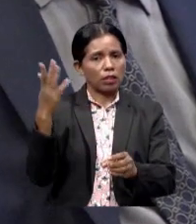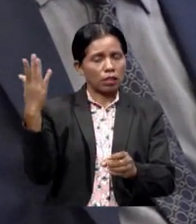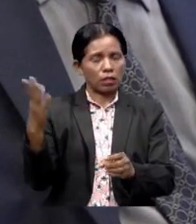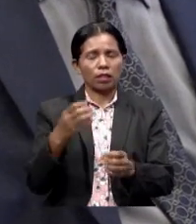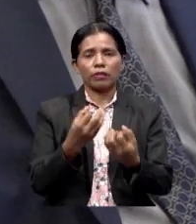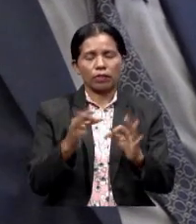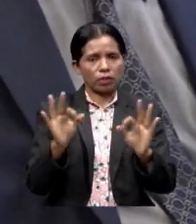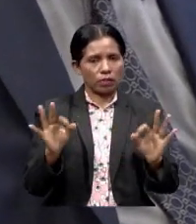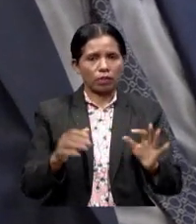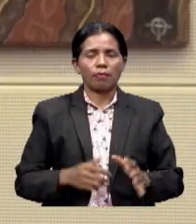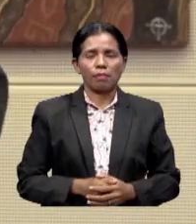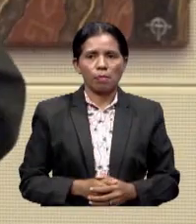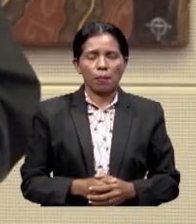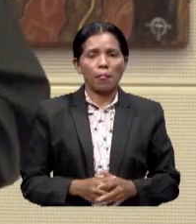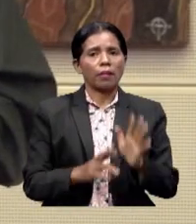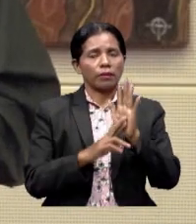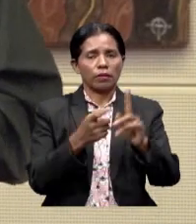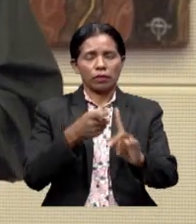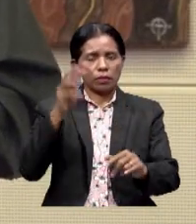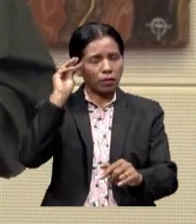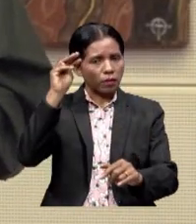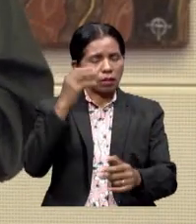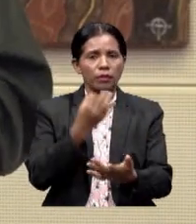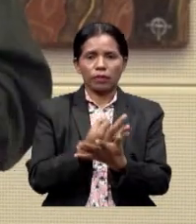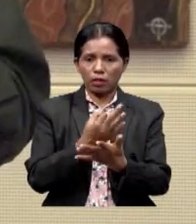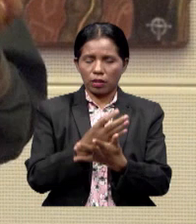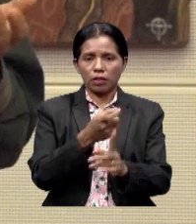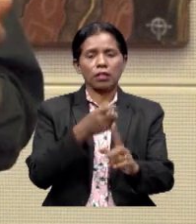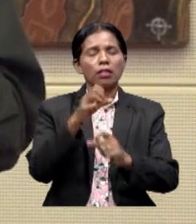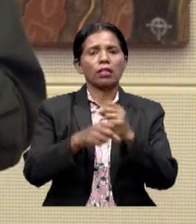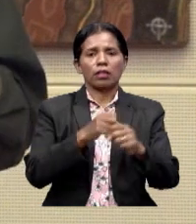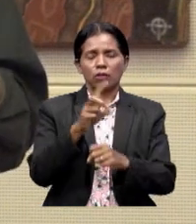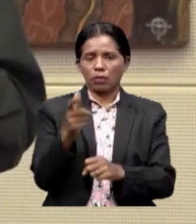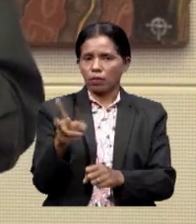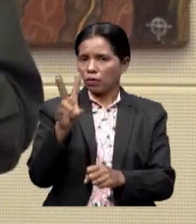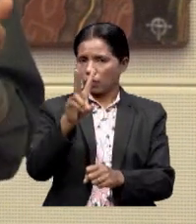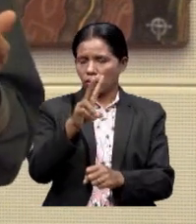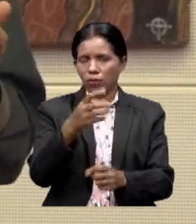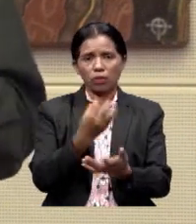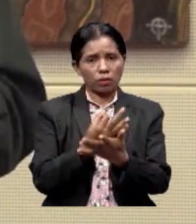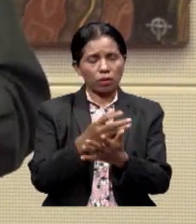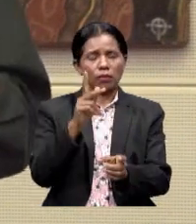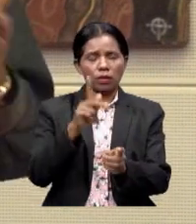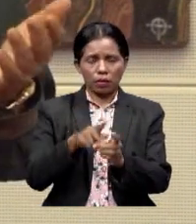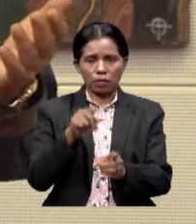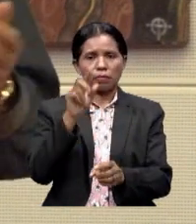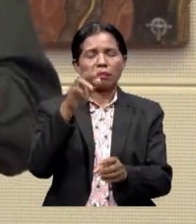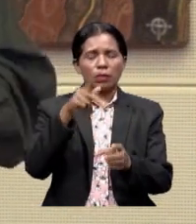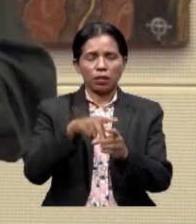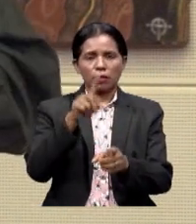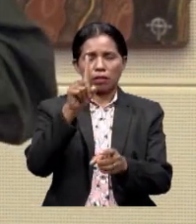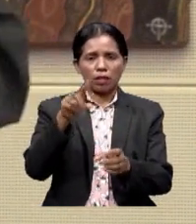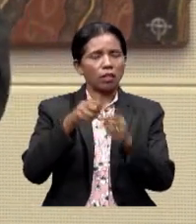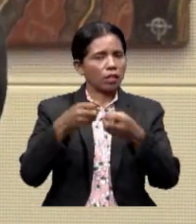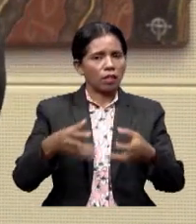desmantela. Entretanto, relatório husi Ministério Finanças ia tinang riuror on resin rua hatudu fundo minerai bilion ida pontunen lakon iha kofre